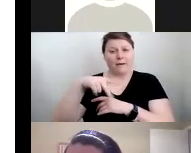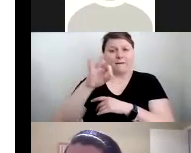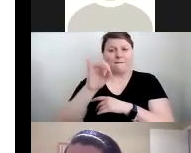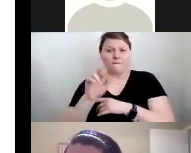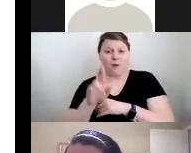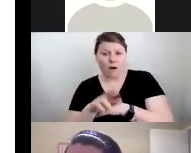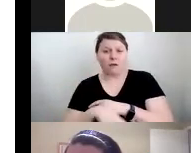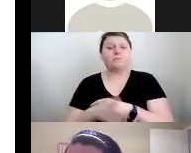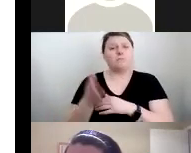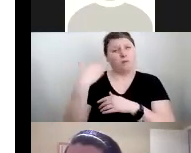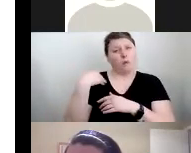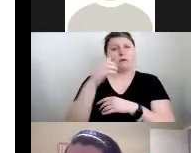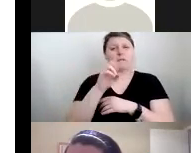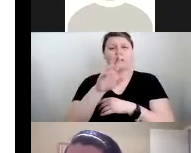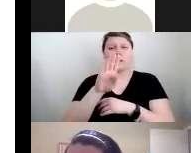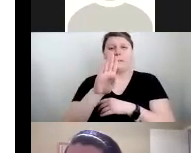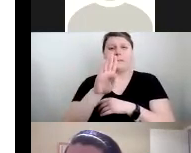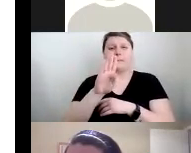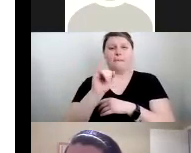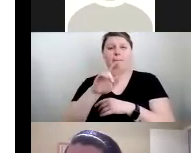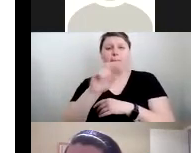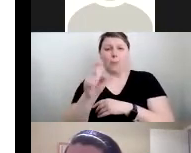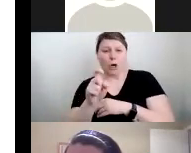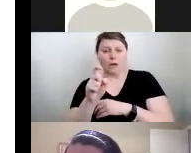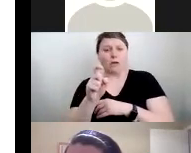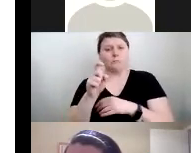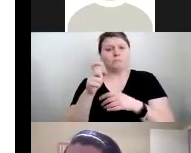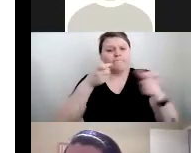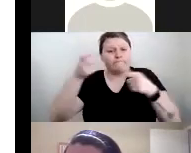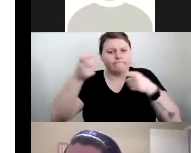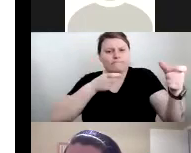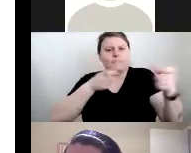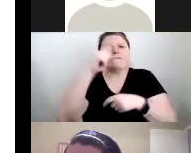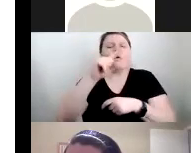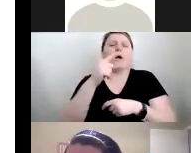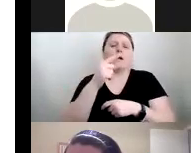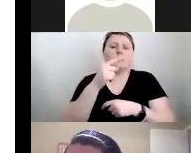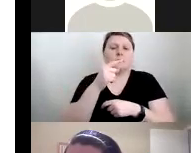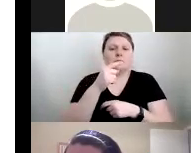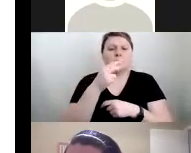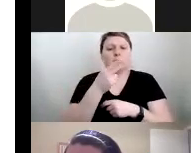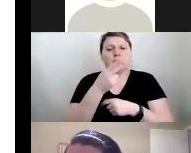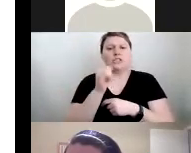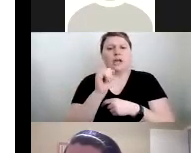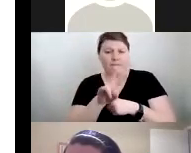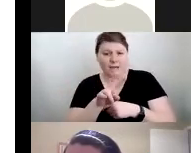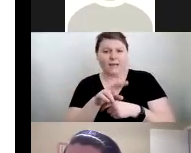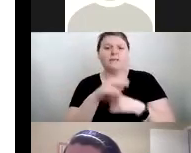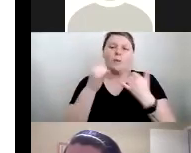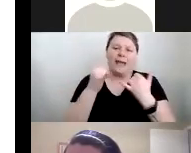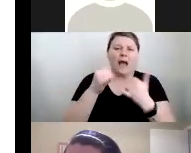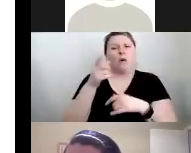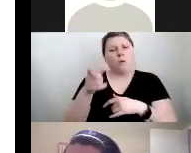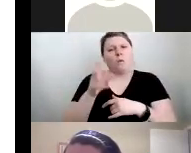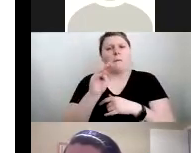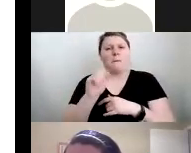to oversee, PEPFAR is for HIV, and PMI is kind of the equivalent on the malaria side. And so it was